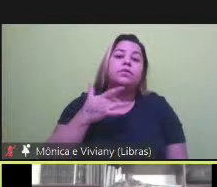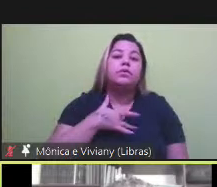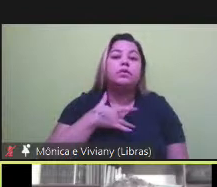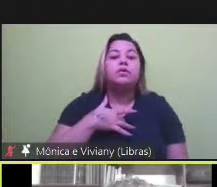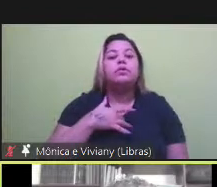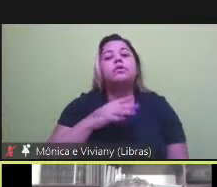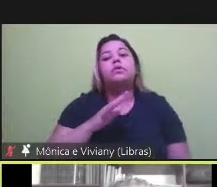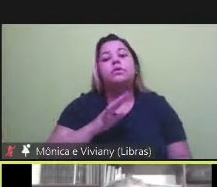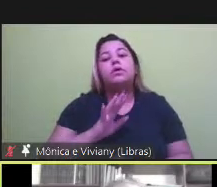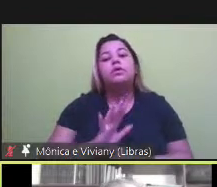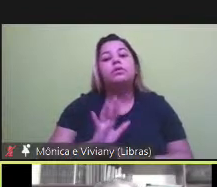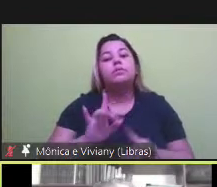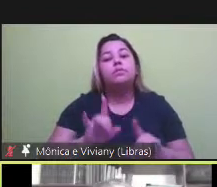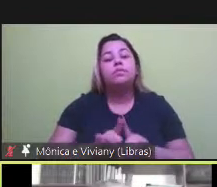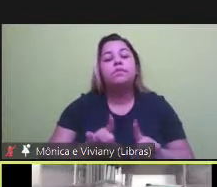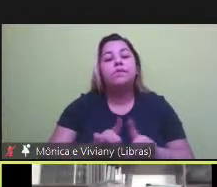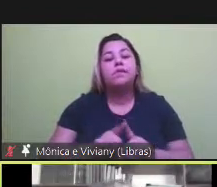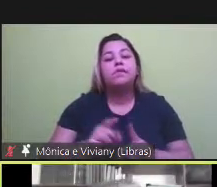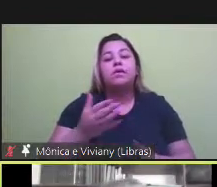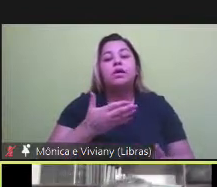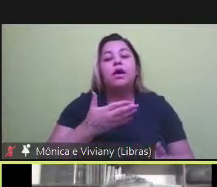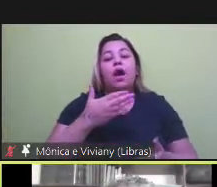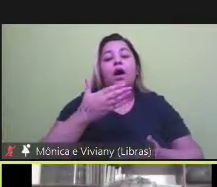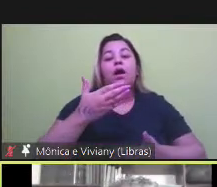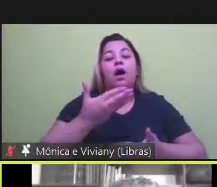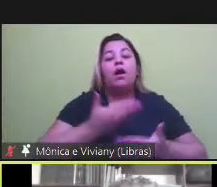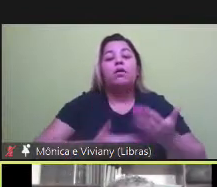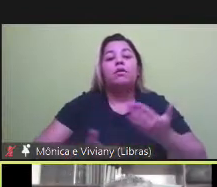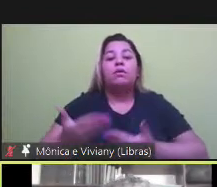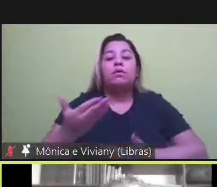and assess it for the development.